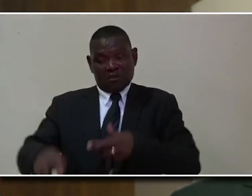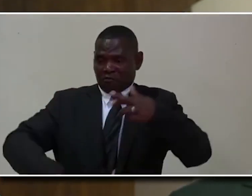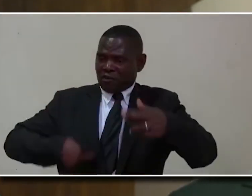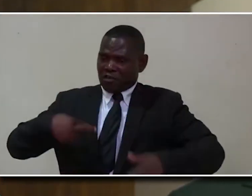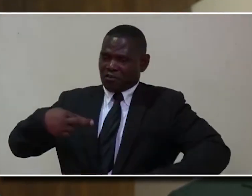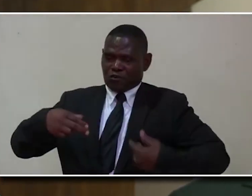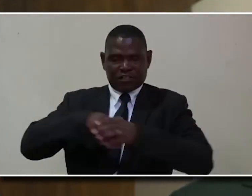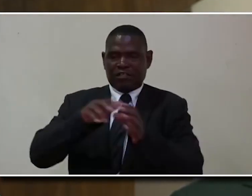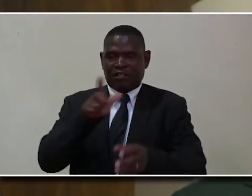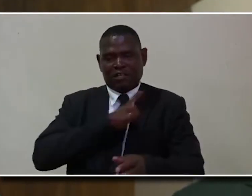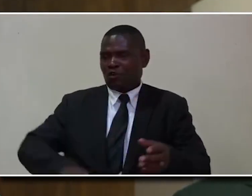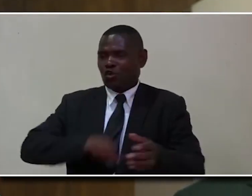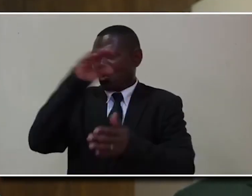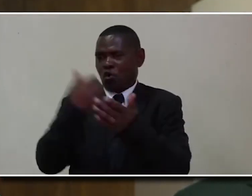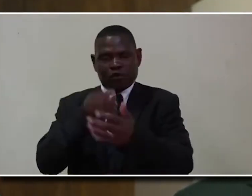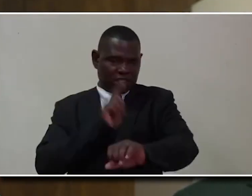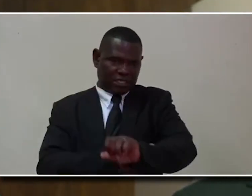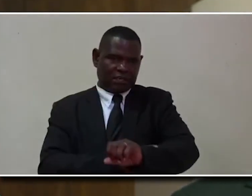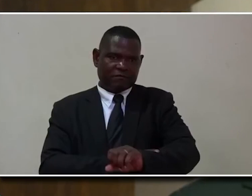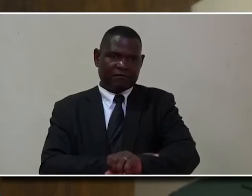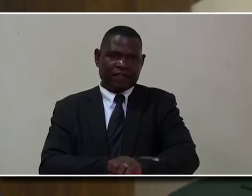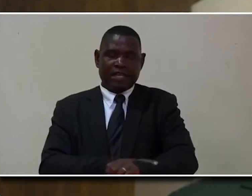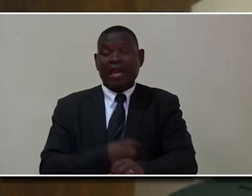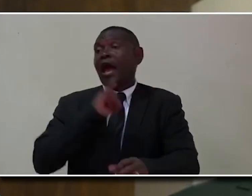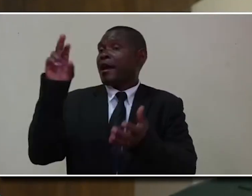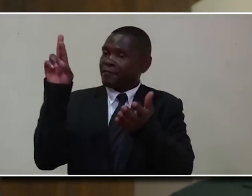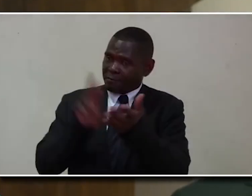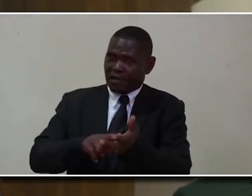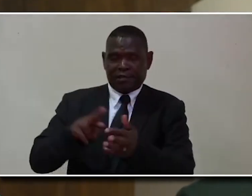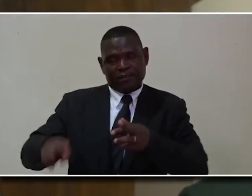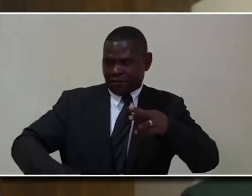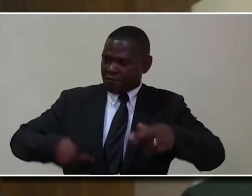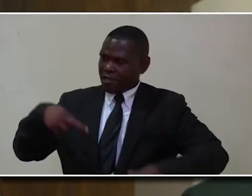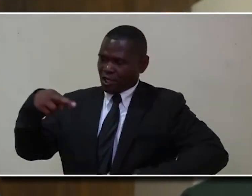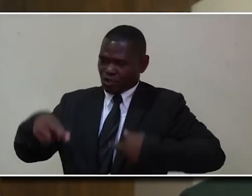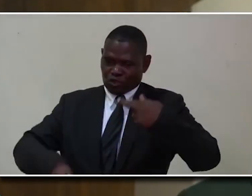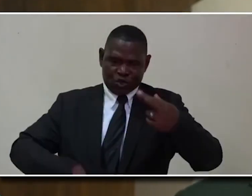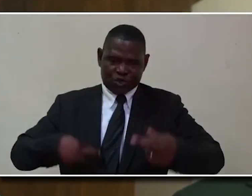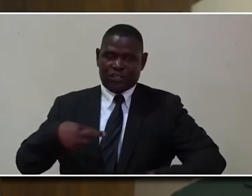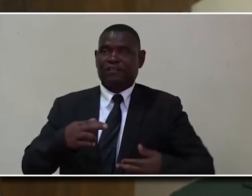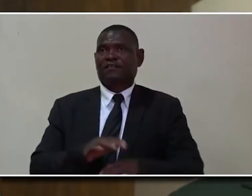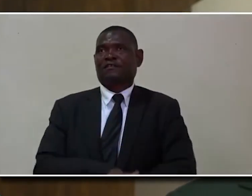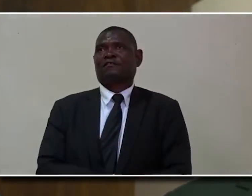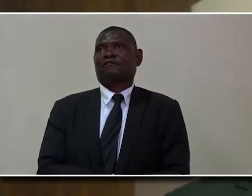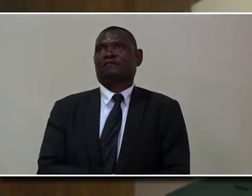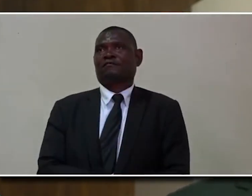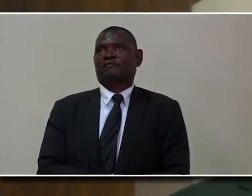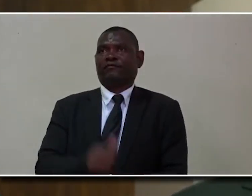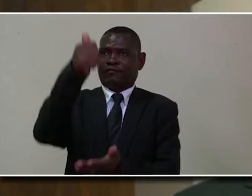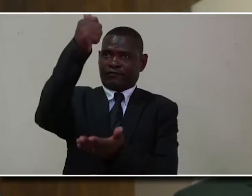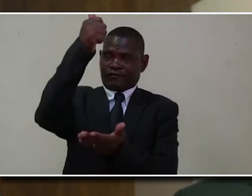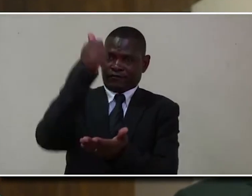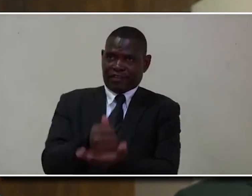always. Kondwerani kwa Ambuye nthawi zonse. Again I say rejoice. Ndibwezeranso kutero kondwerani.